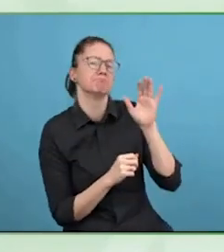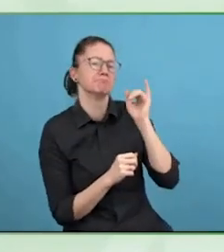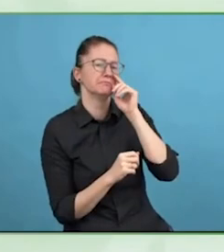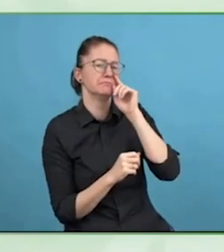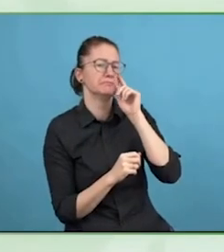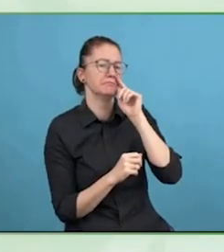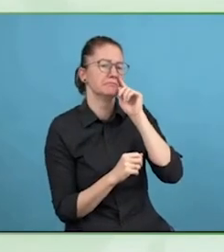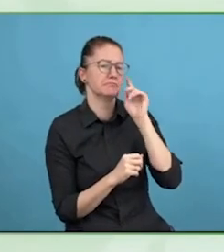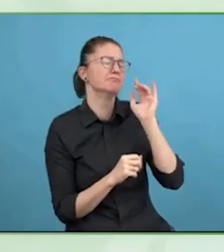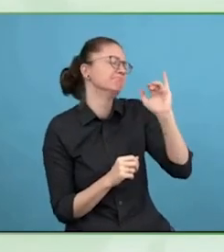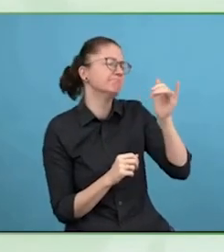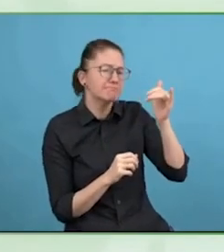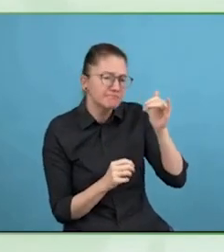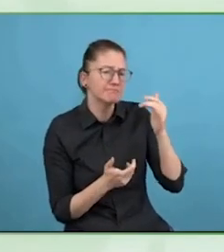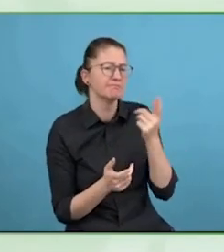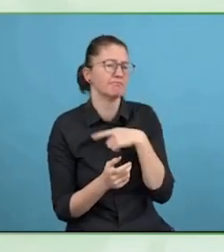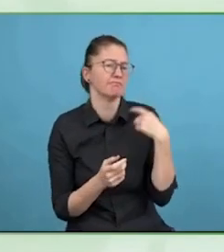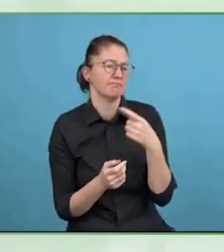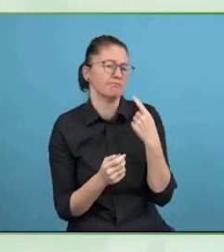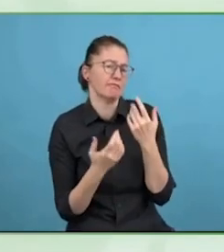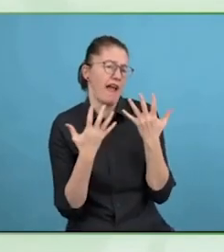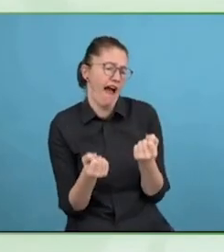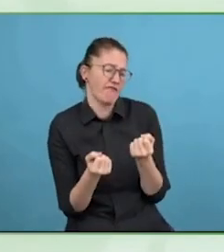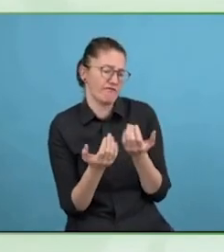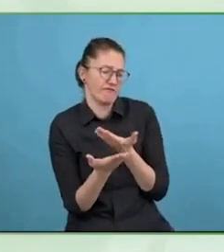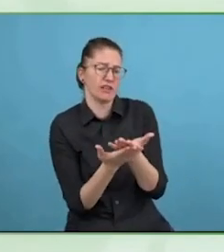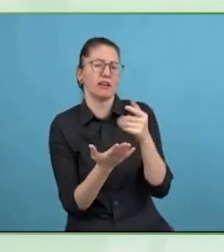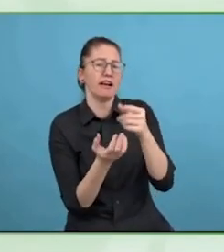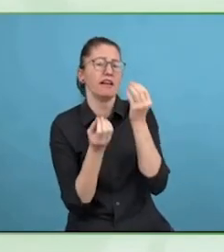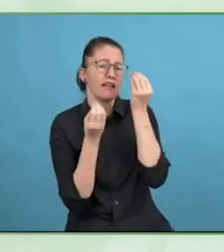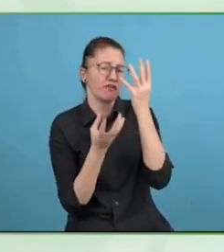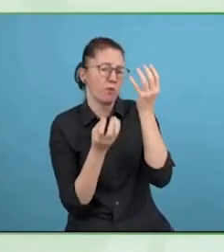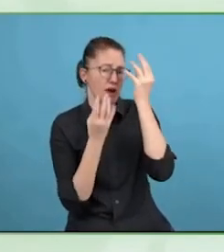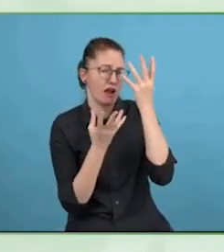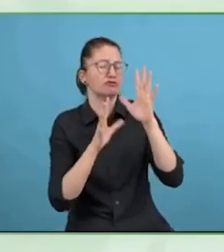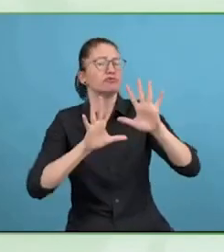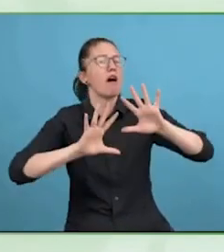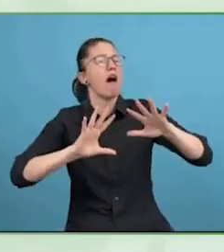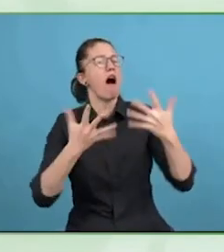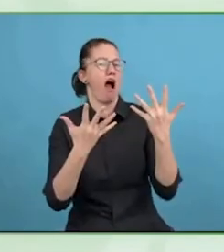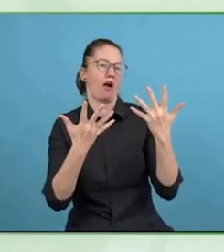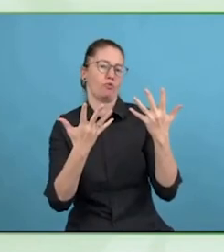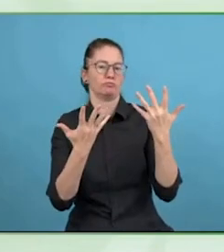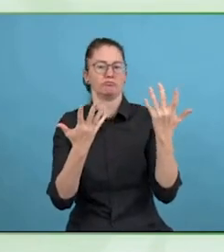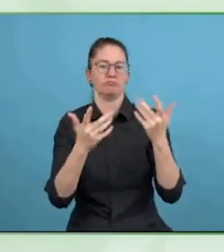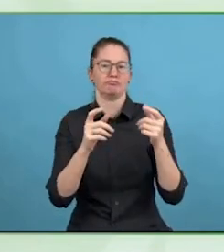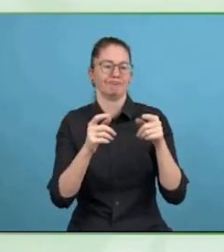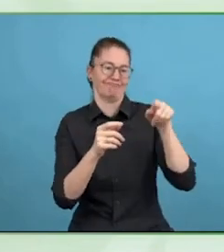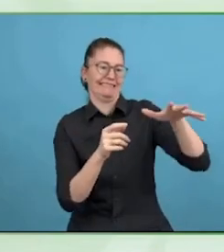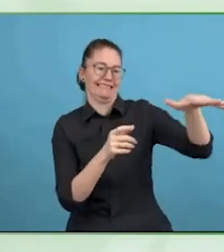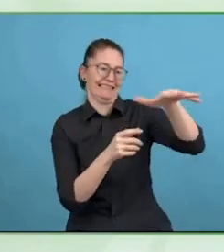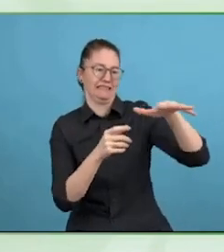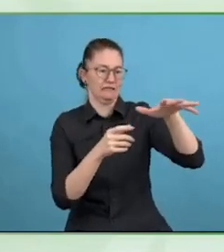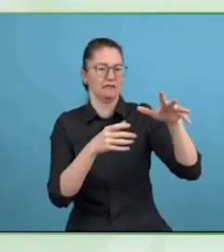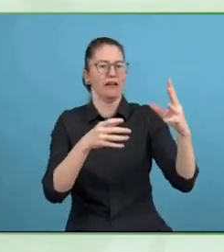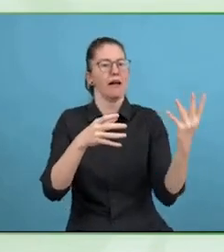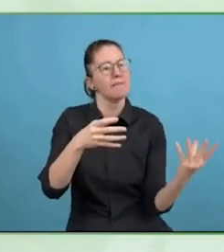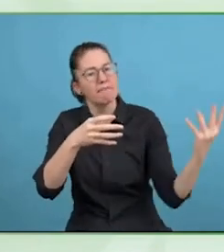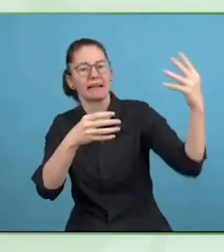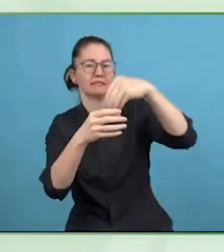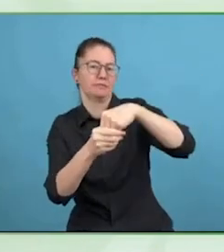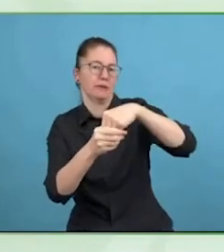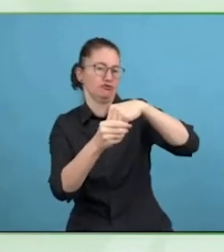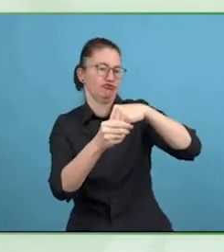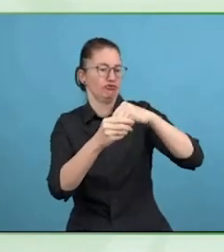become more detailed in the future. Now there is on every aspect, there is some information that you can find. Okay,